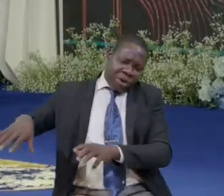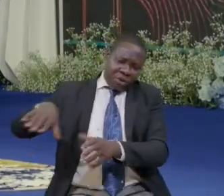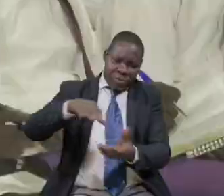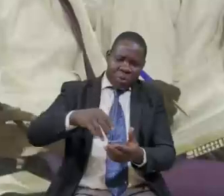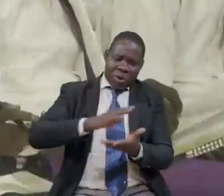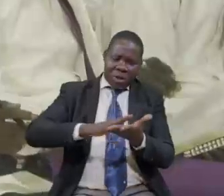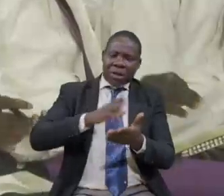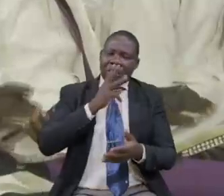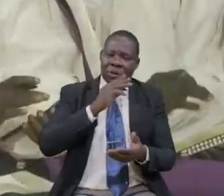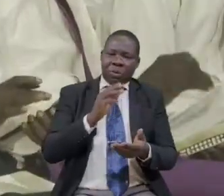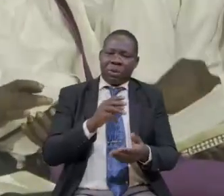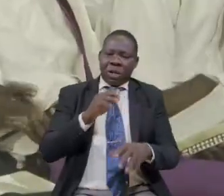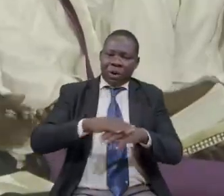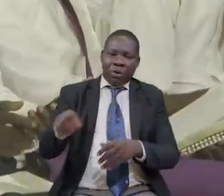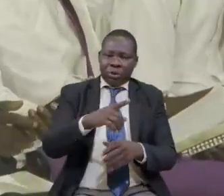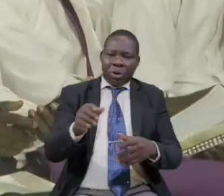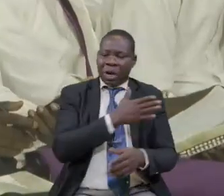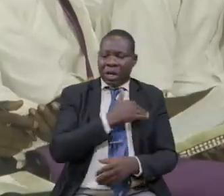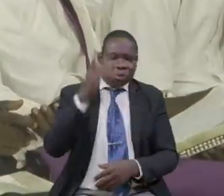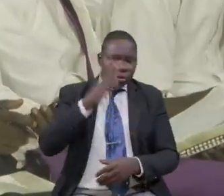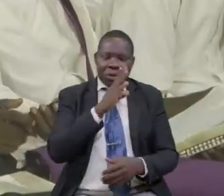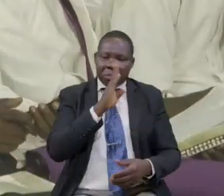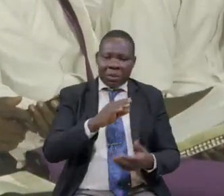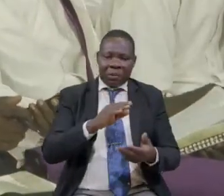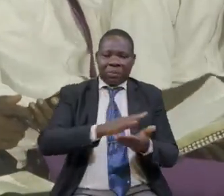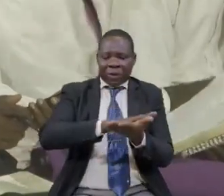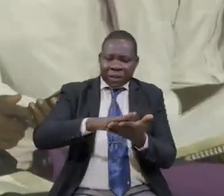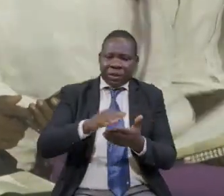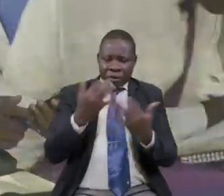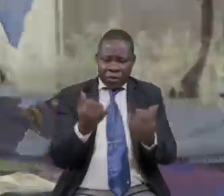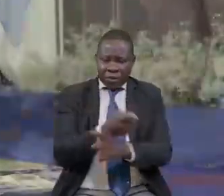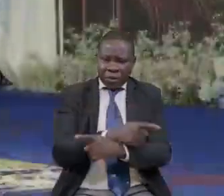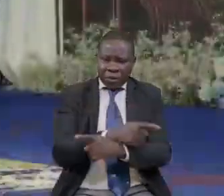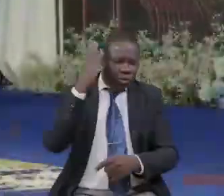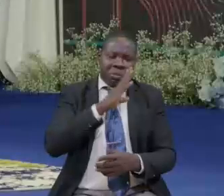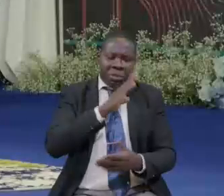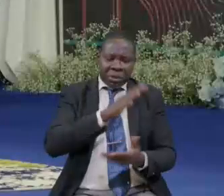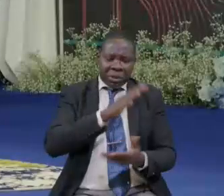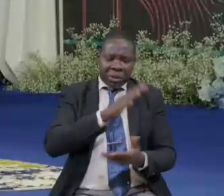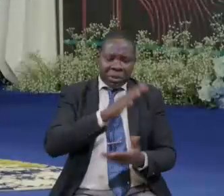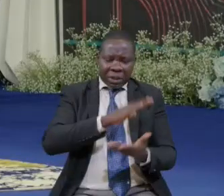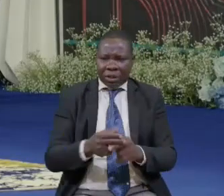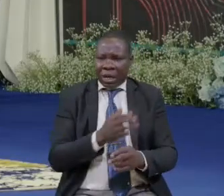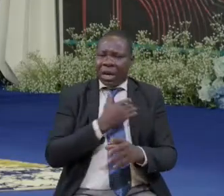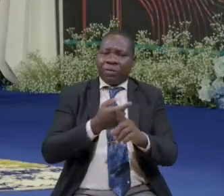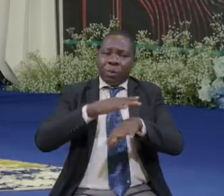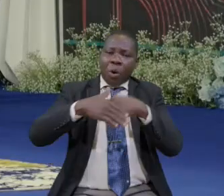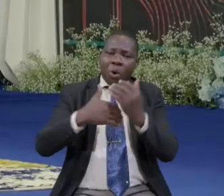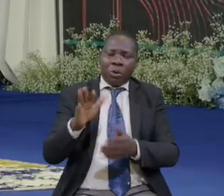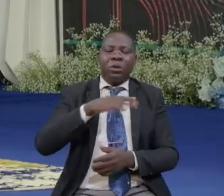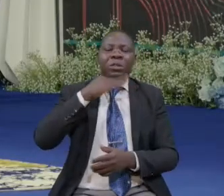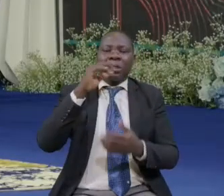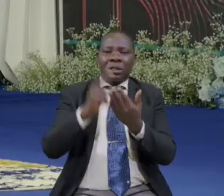clean. Then he says, and from all your filthiness and from all your